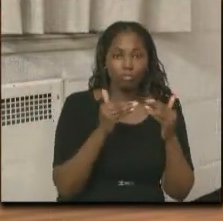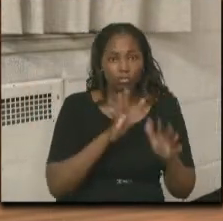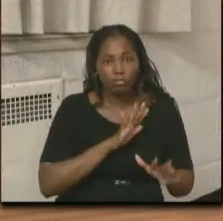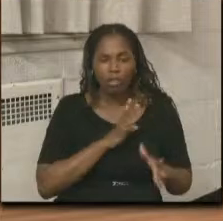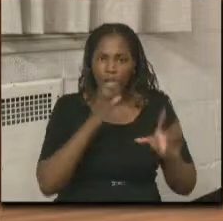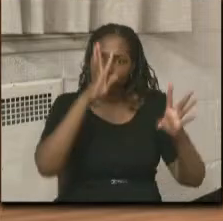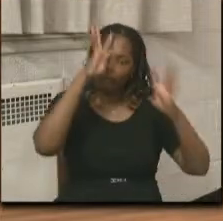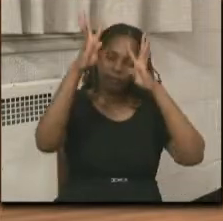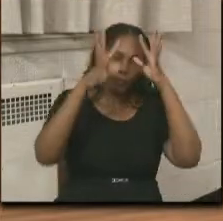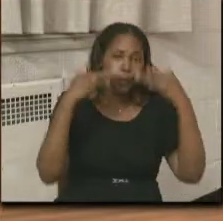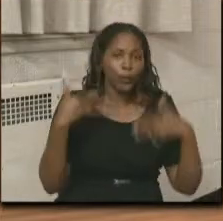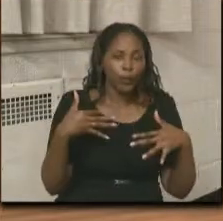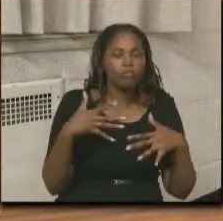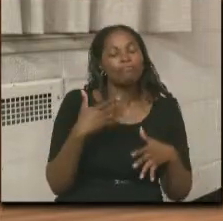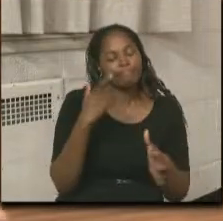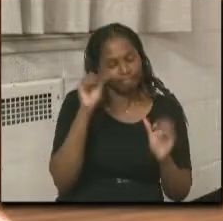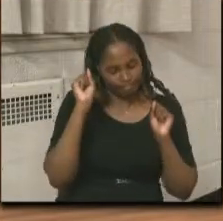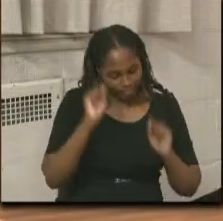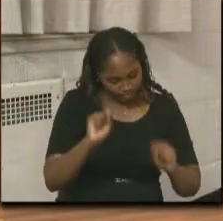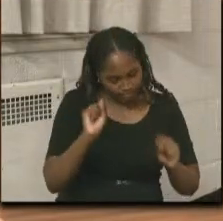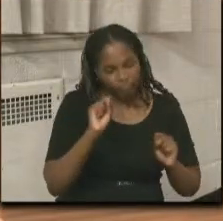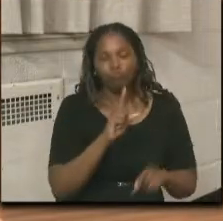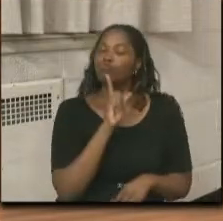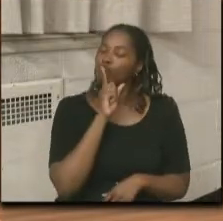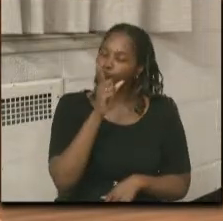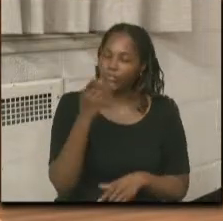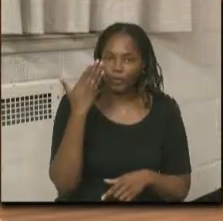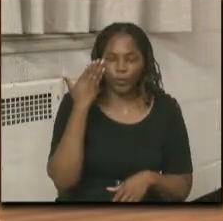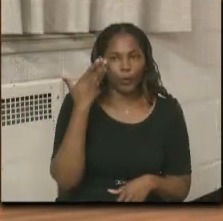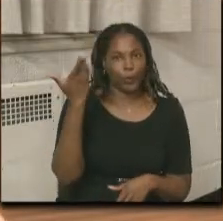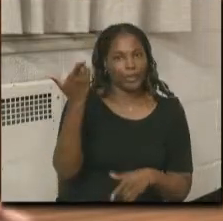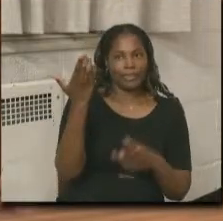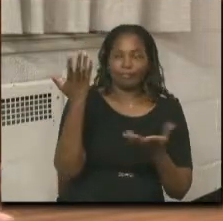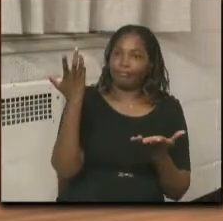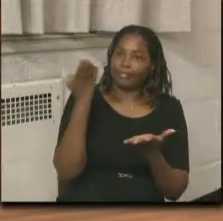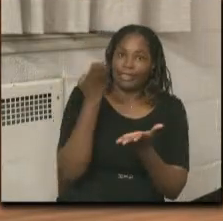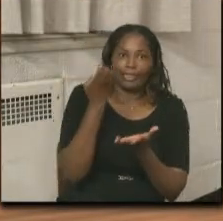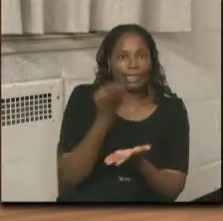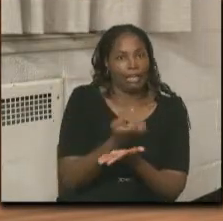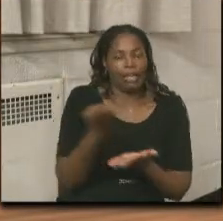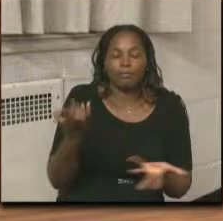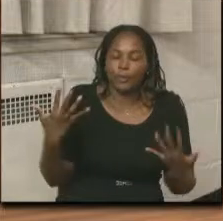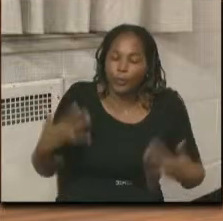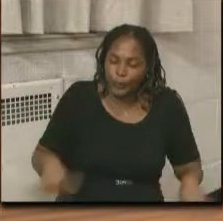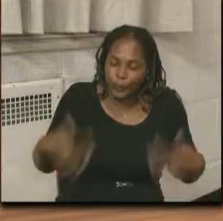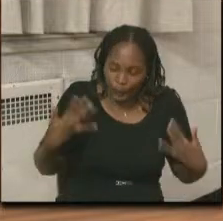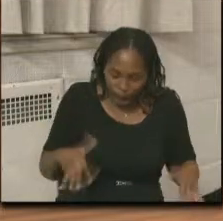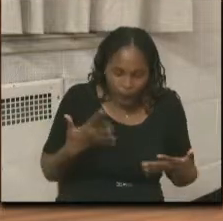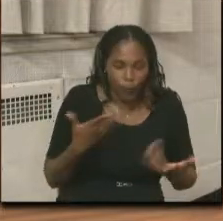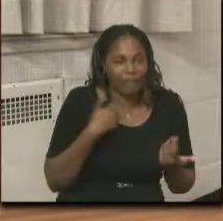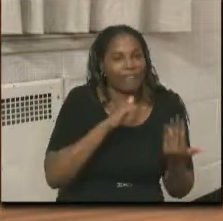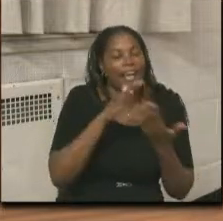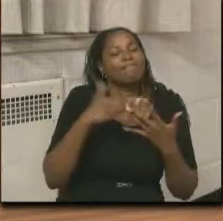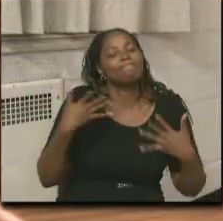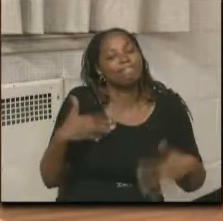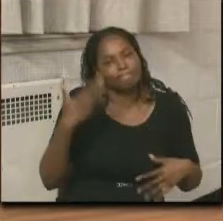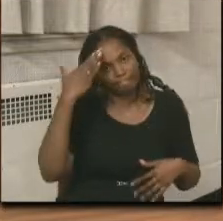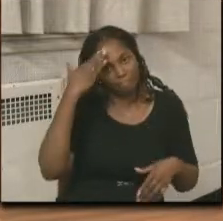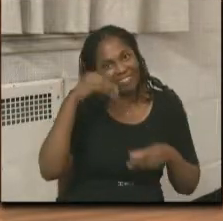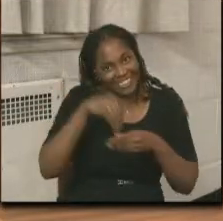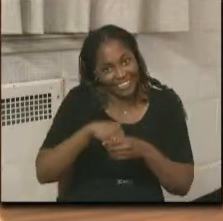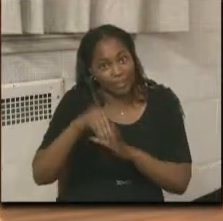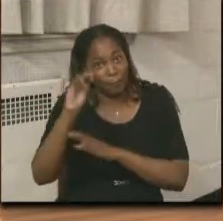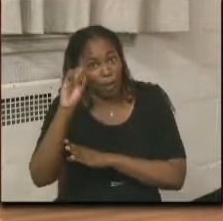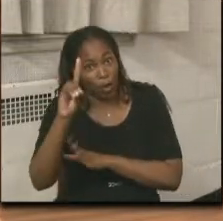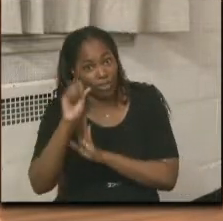Now, we recognize the constraints and economic realities that we face in the state of Maryland, as well as in the county, and